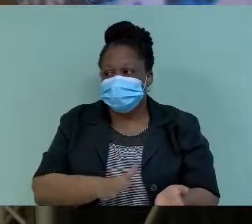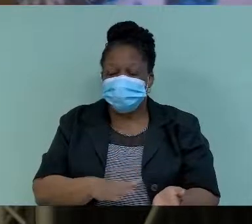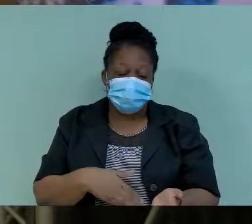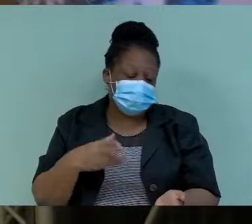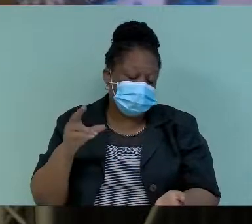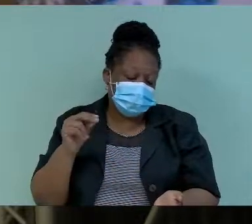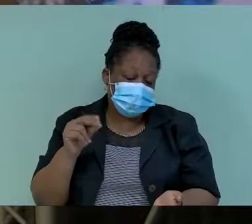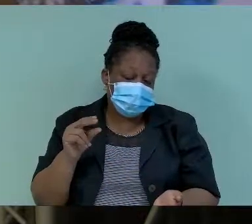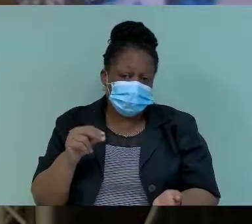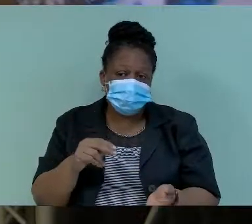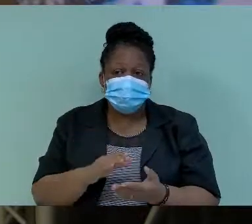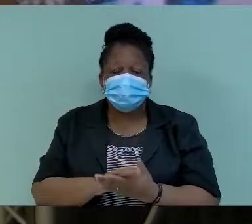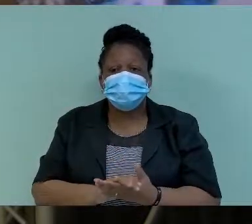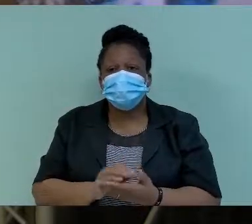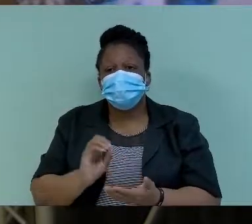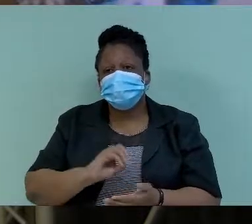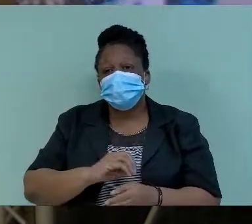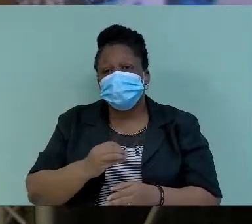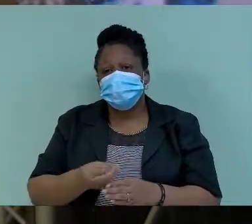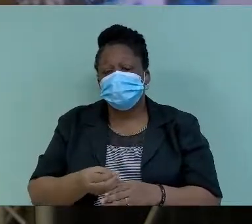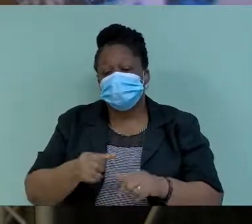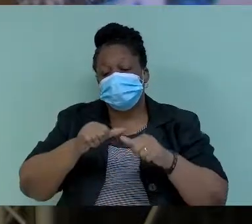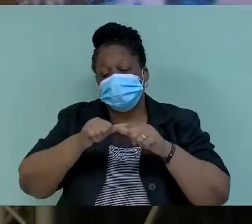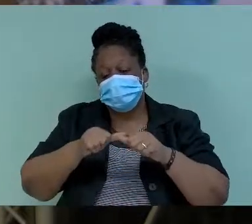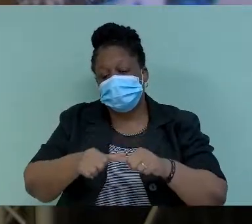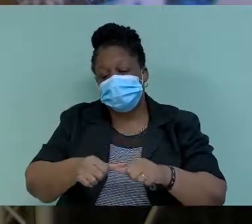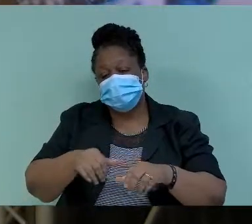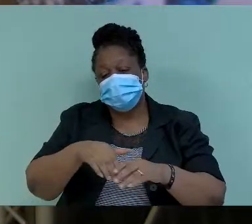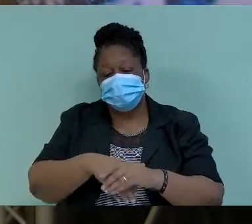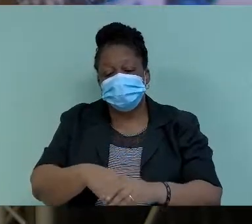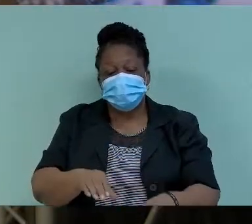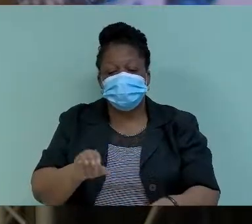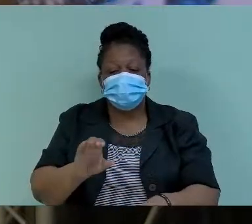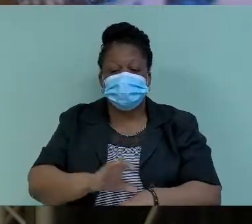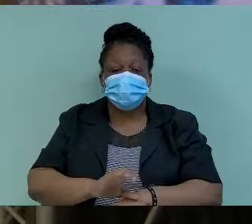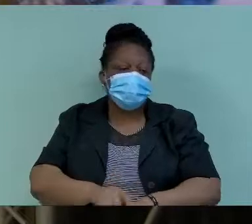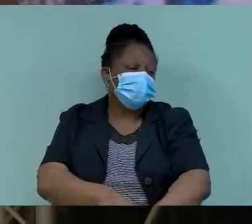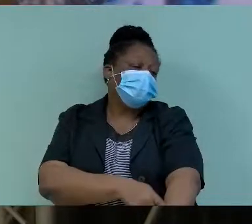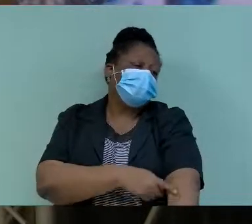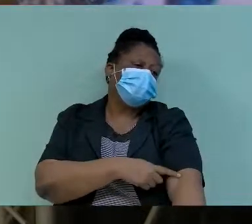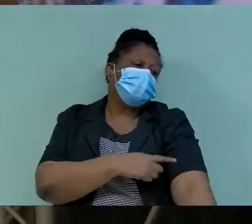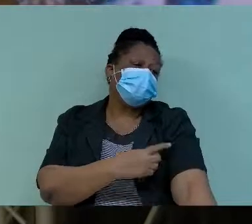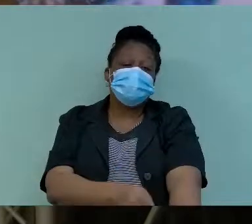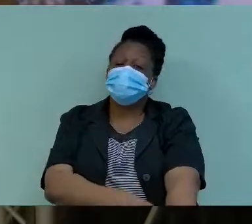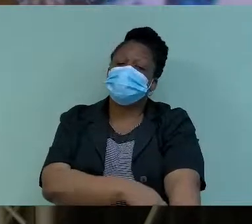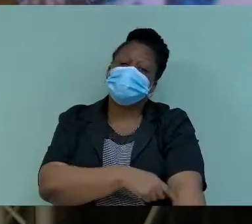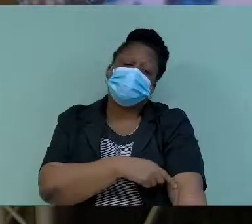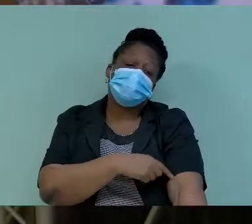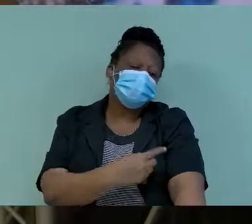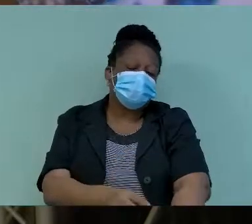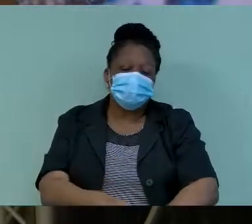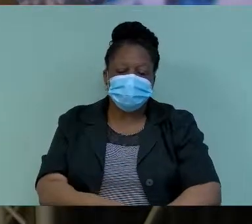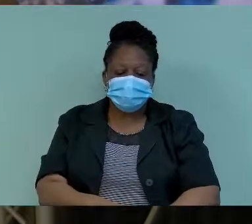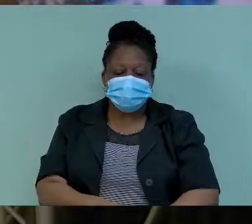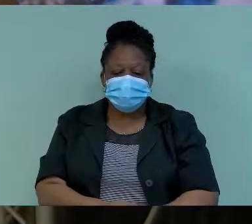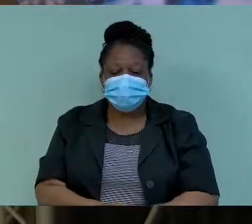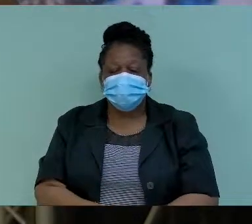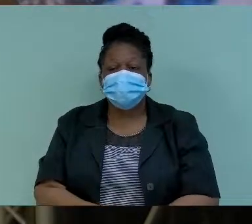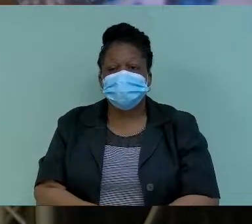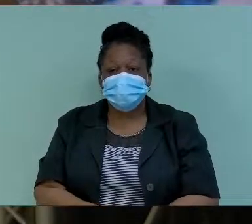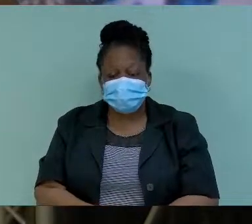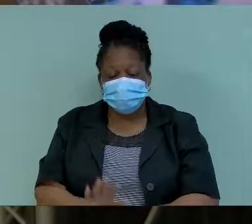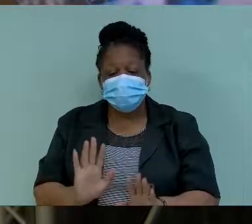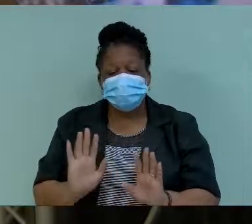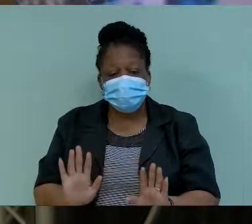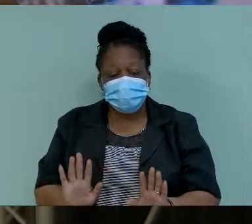accustomed, or to stay in church as long as you like. Indeed, the outer limits would